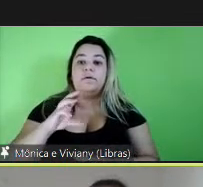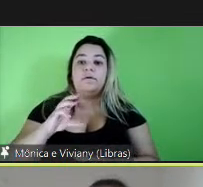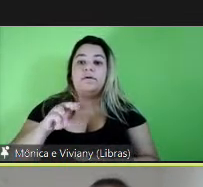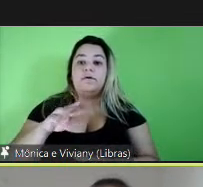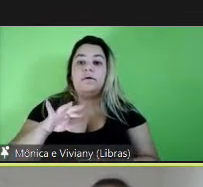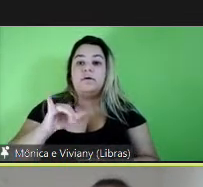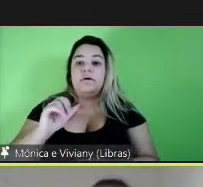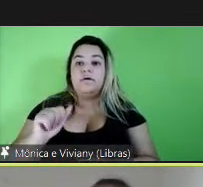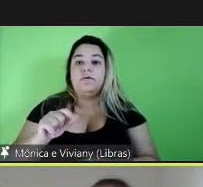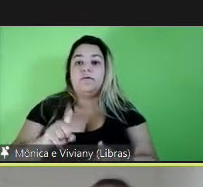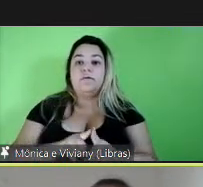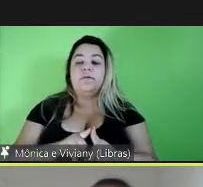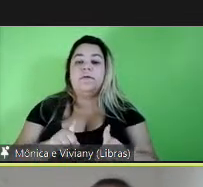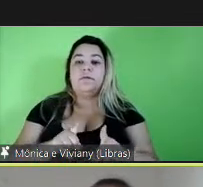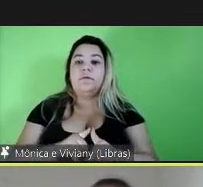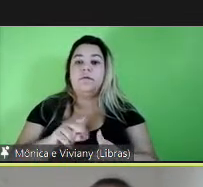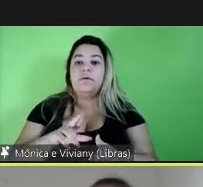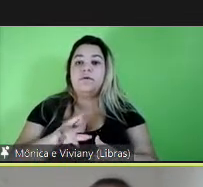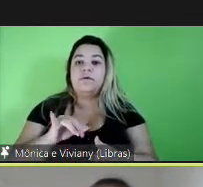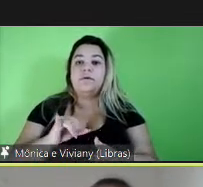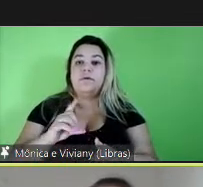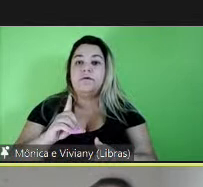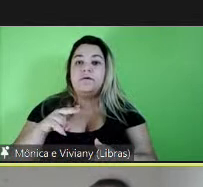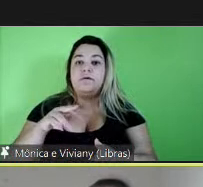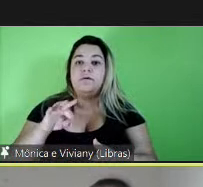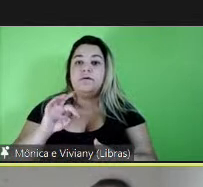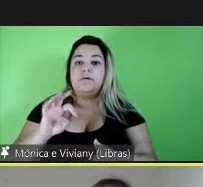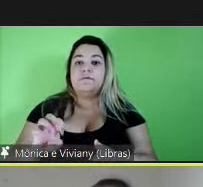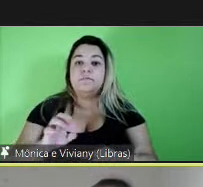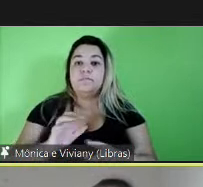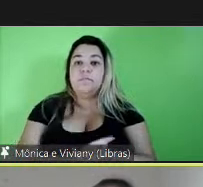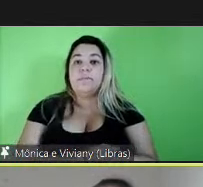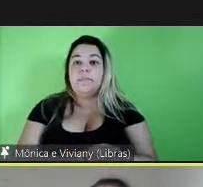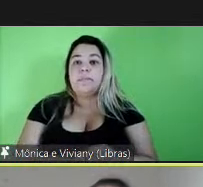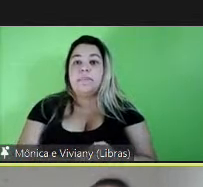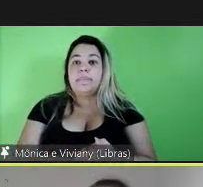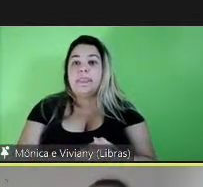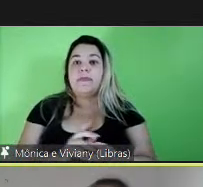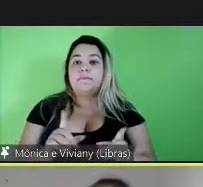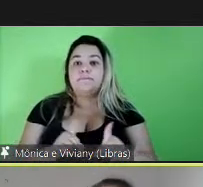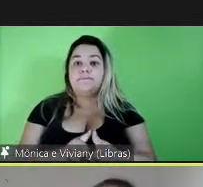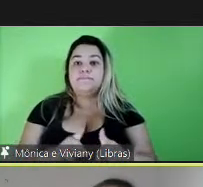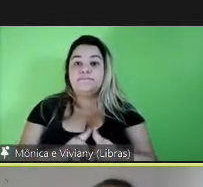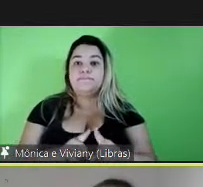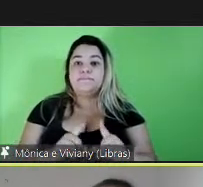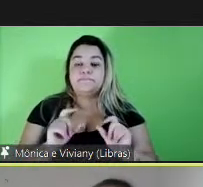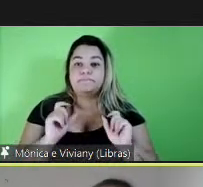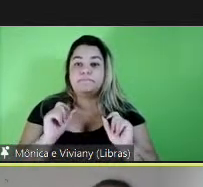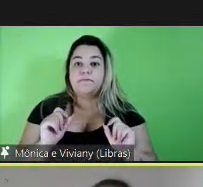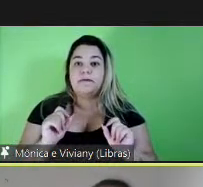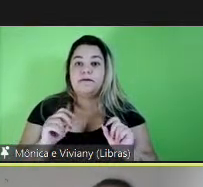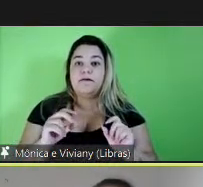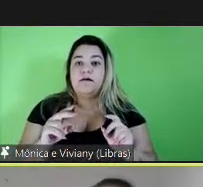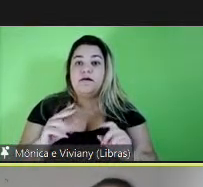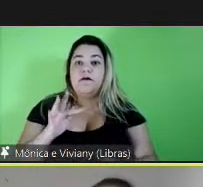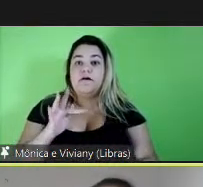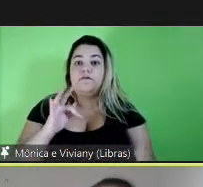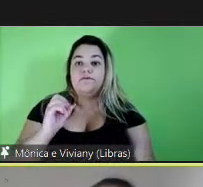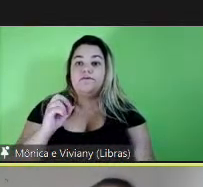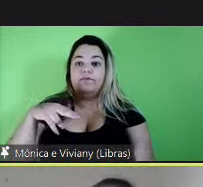healthcare professionals, and physical education professionals, which are residents there. And within this territory where I act, there is also